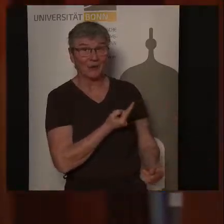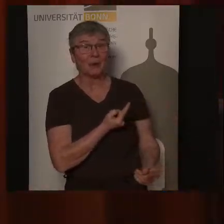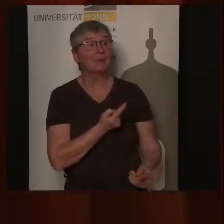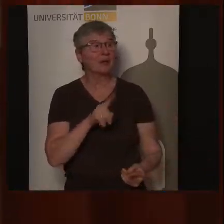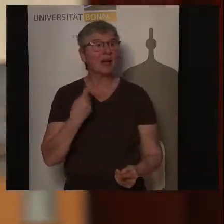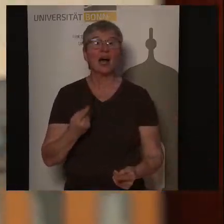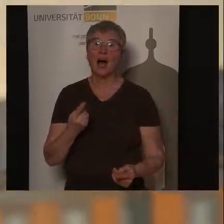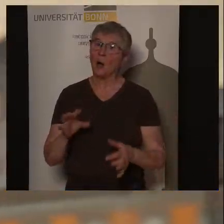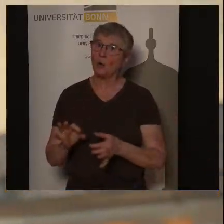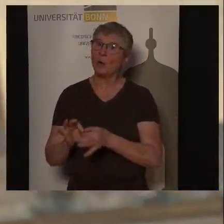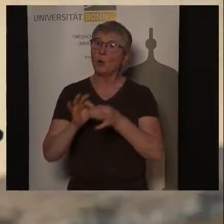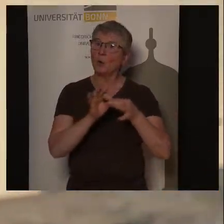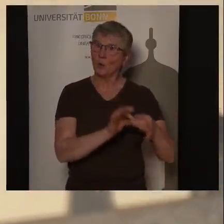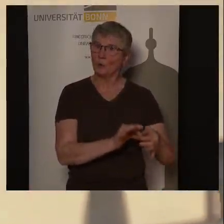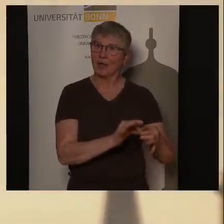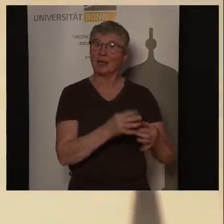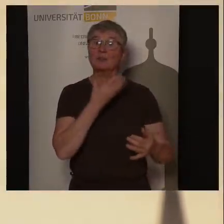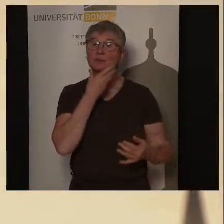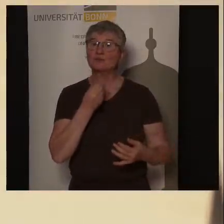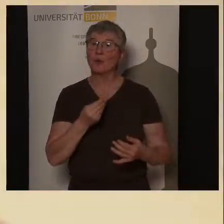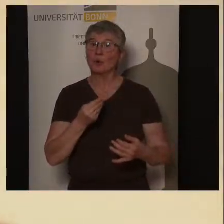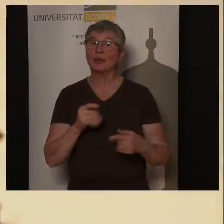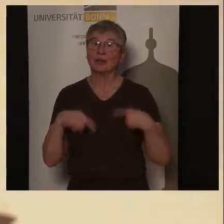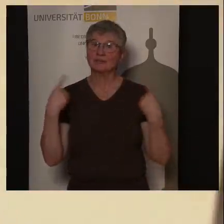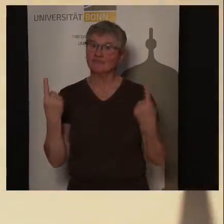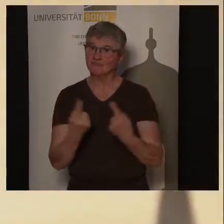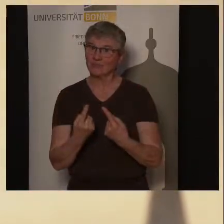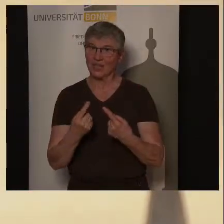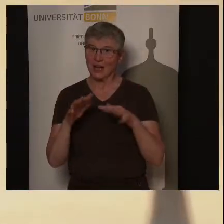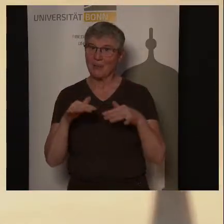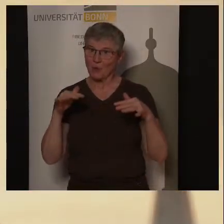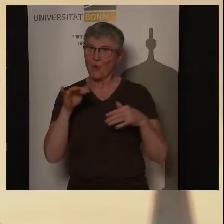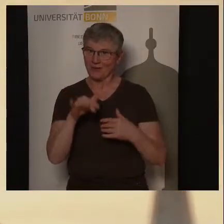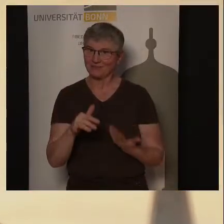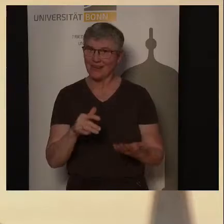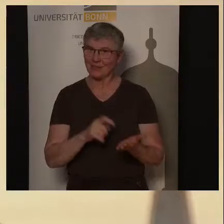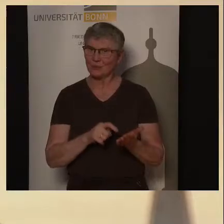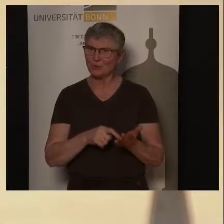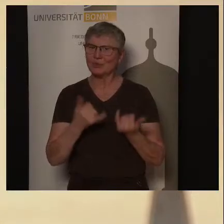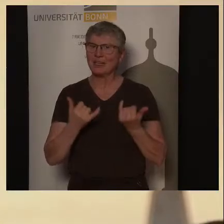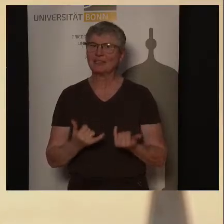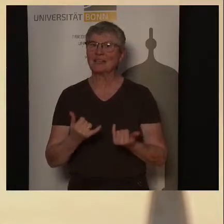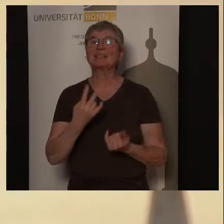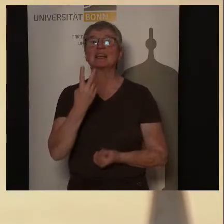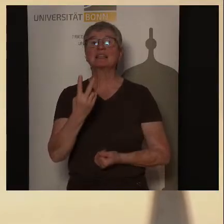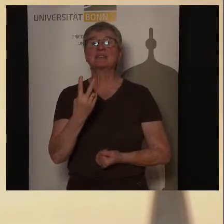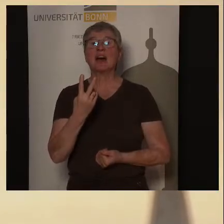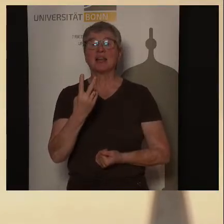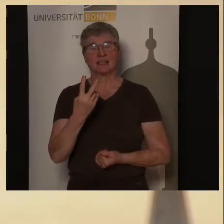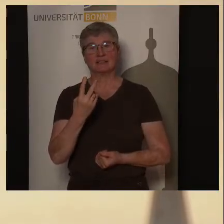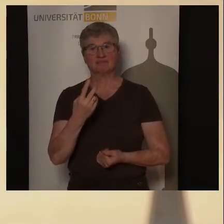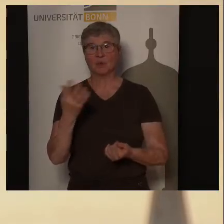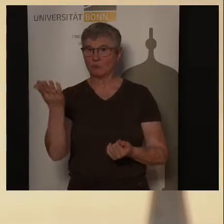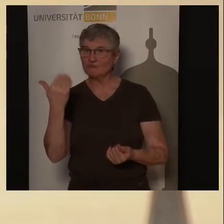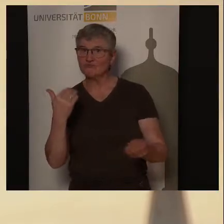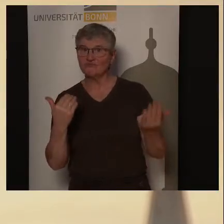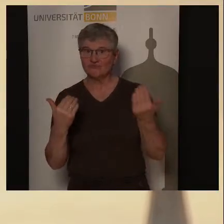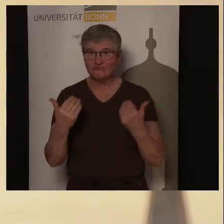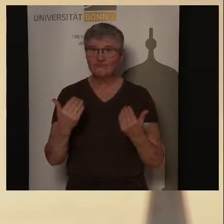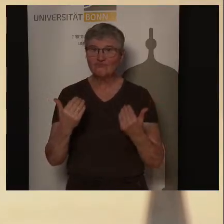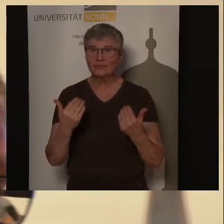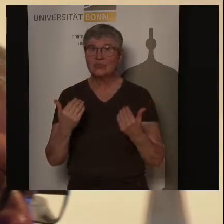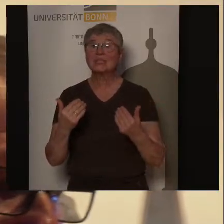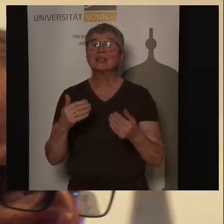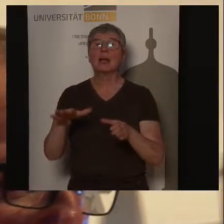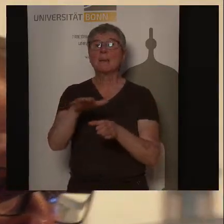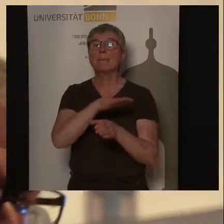today and your performance. So that's actually a nice transition, because we would like to